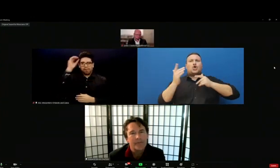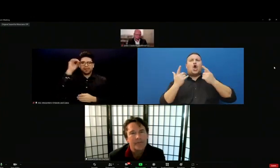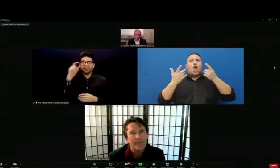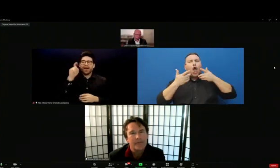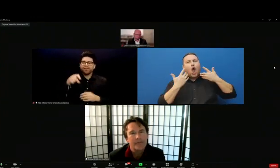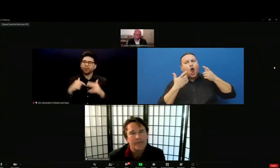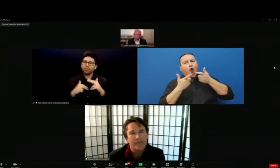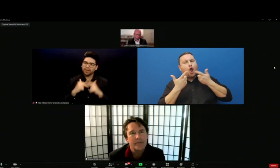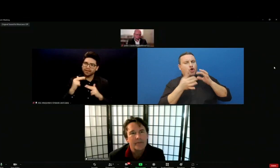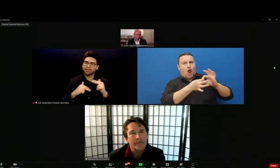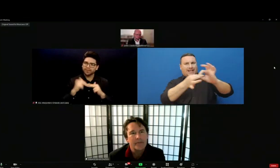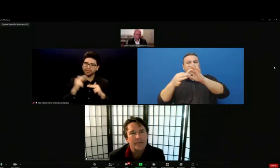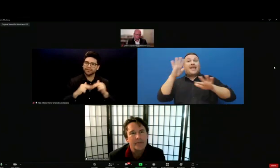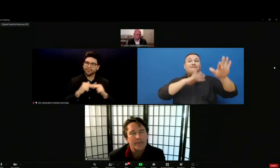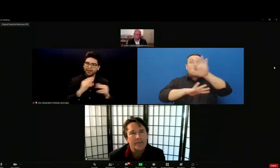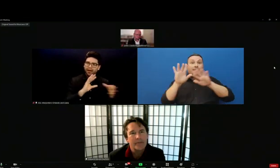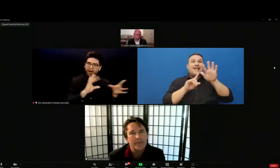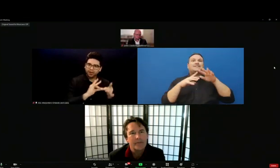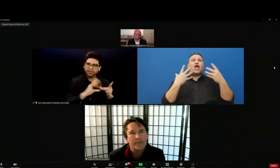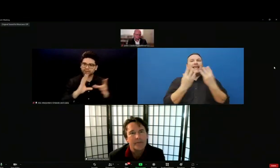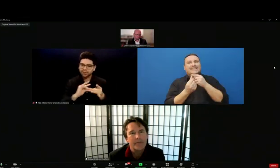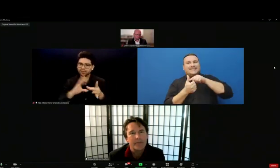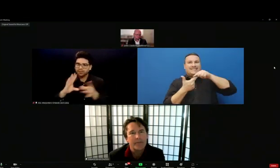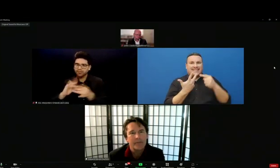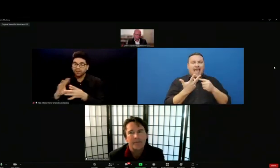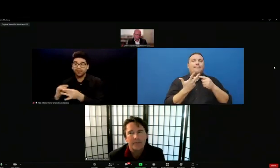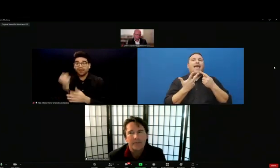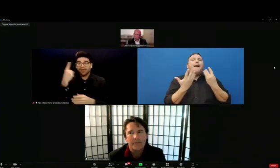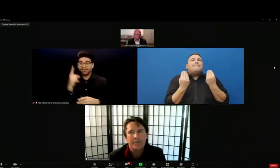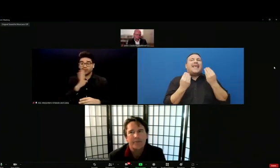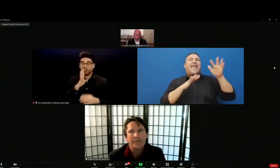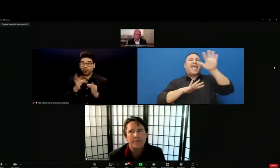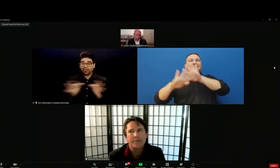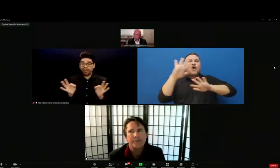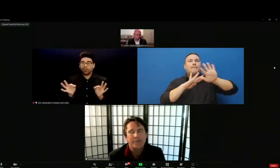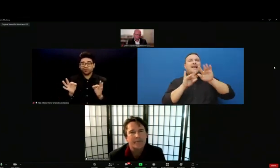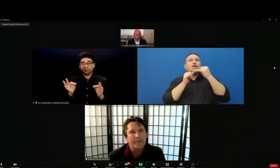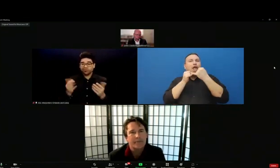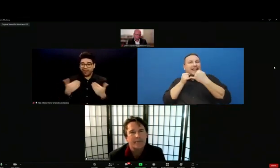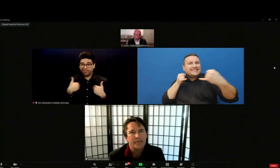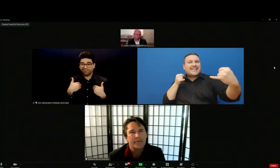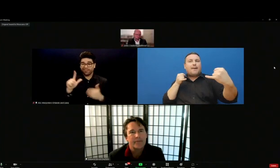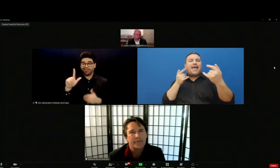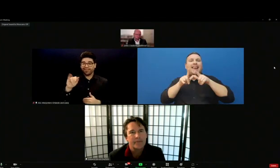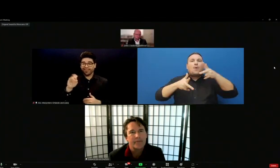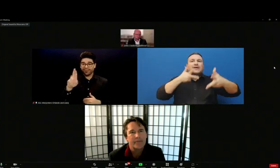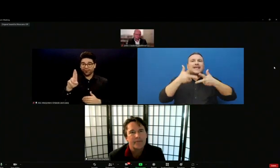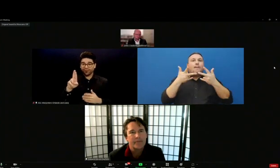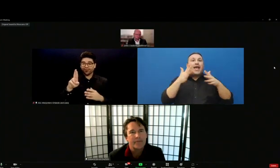unlike in spoken languages where information is connected linearly, we see that in sign languages this information can be